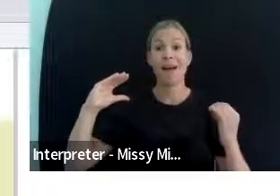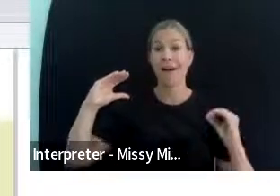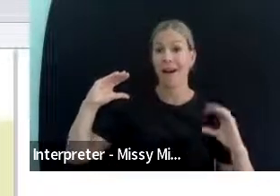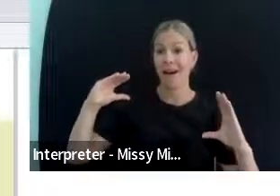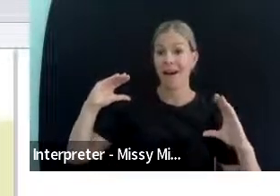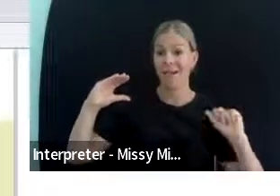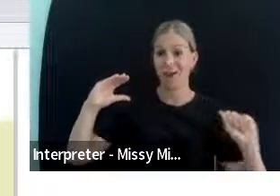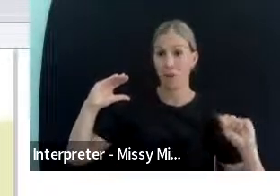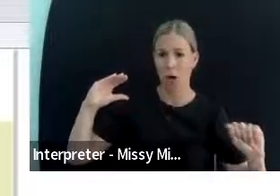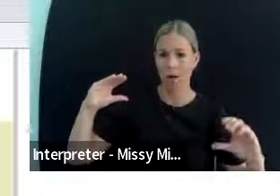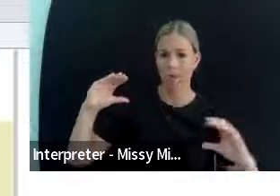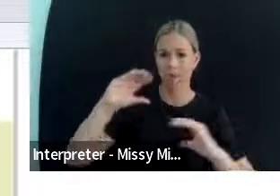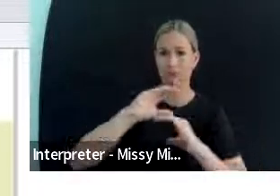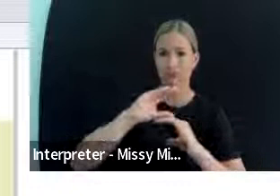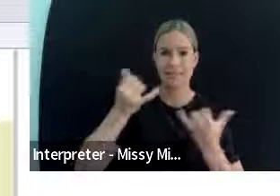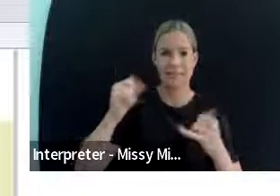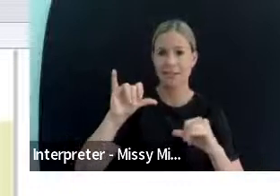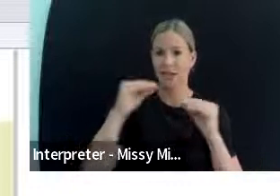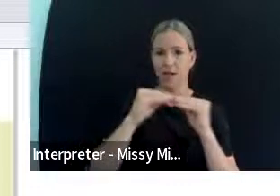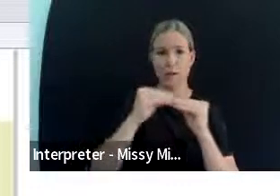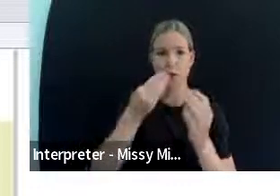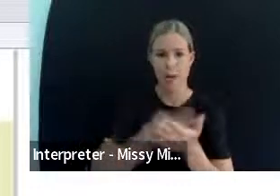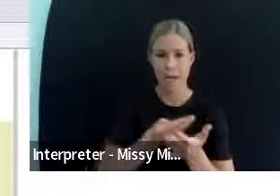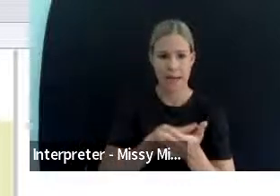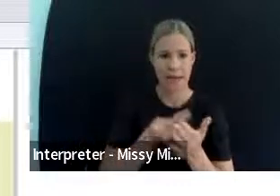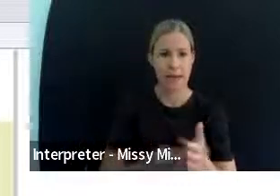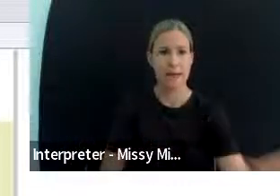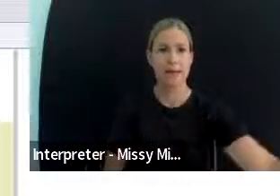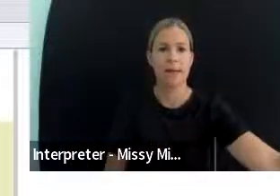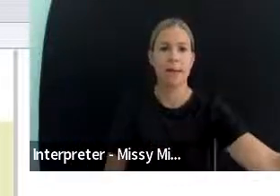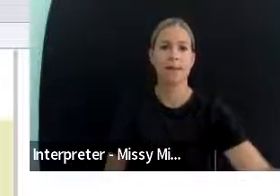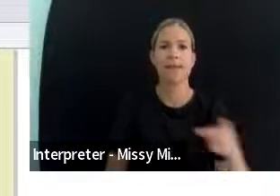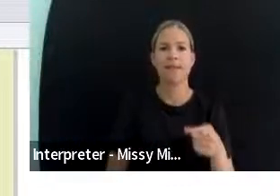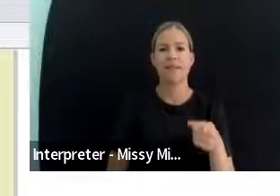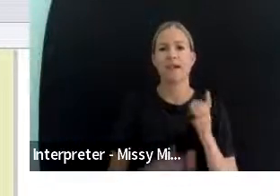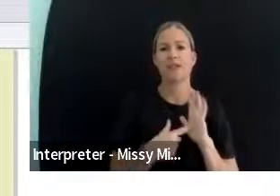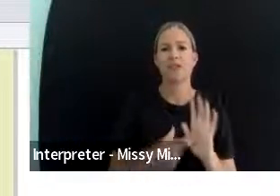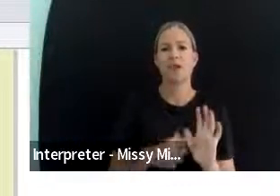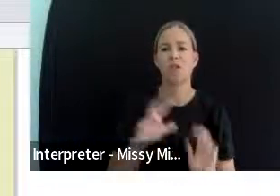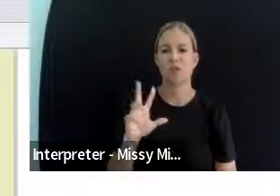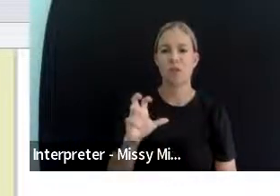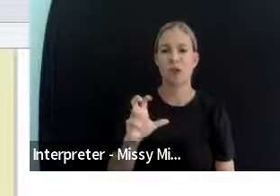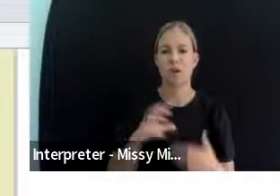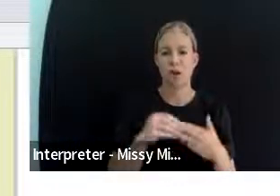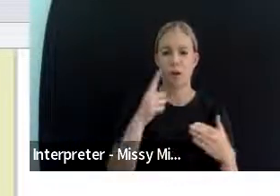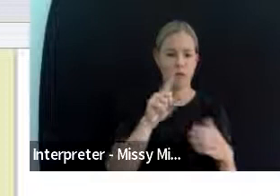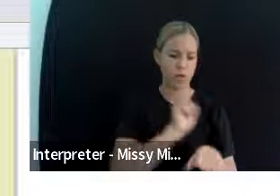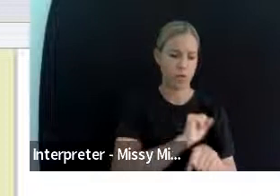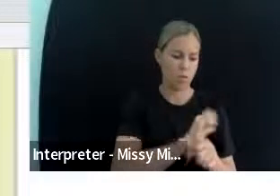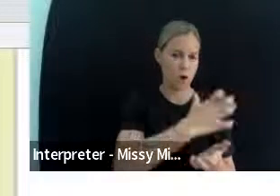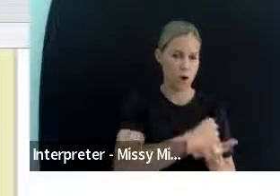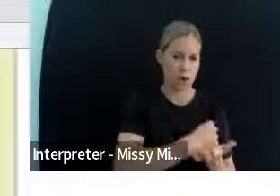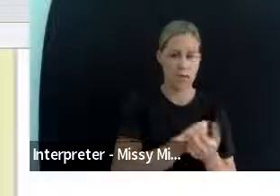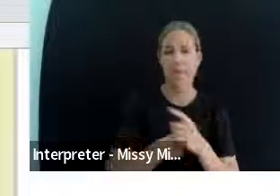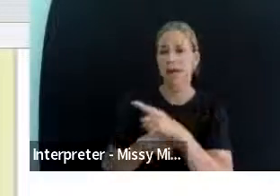they would still get their earned income of $300. That's shown here in the green and down here at the bottom. And their SSI payment